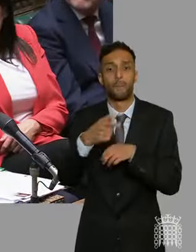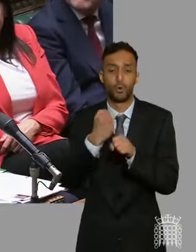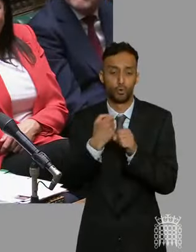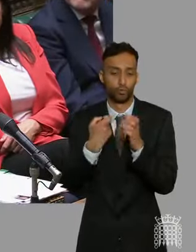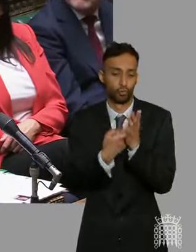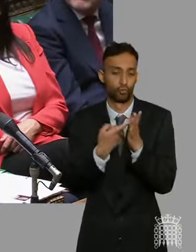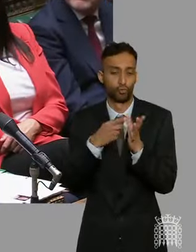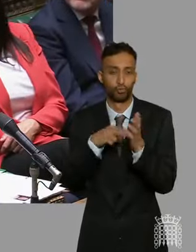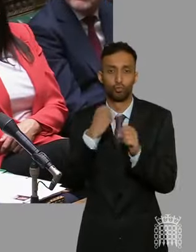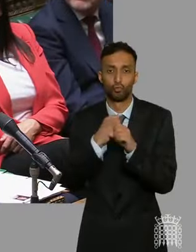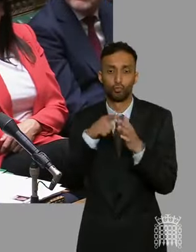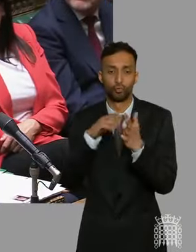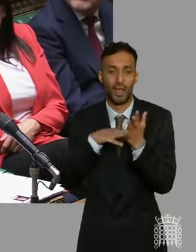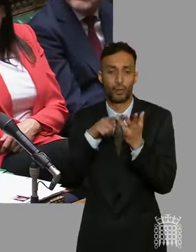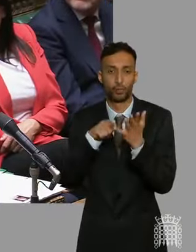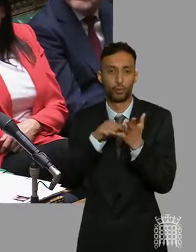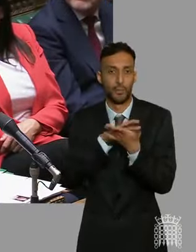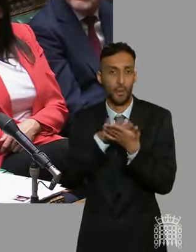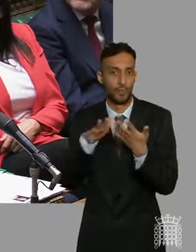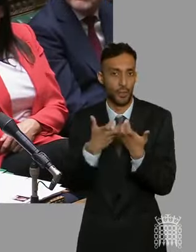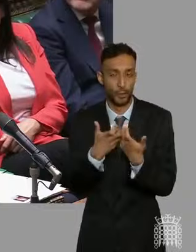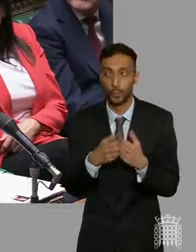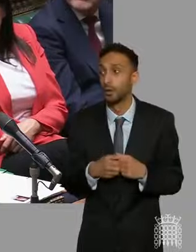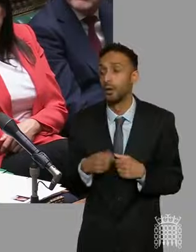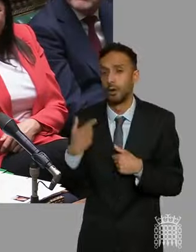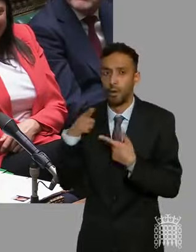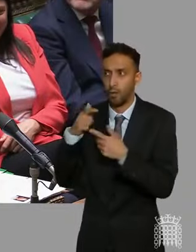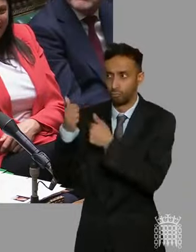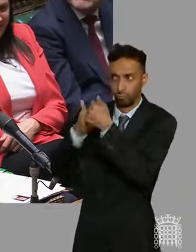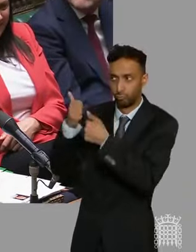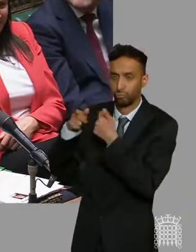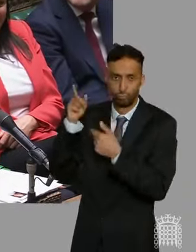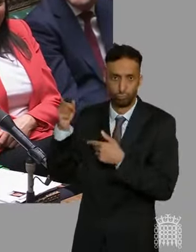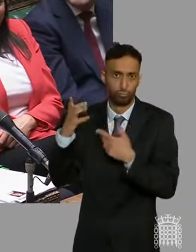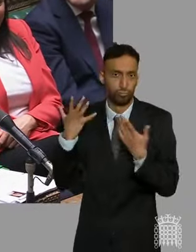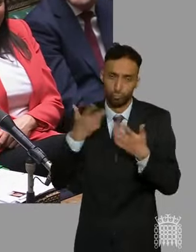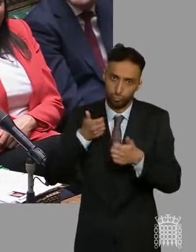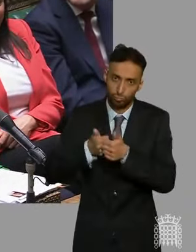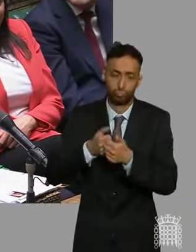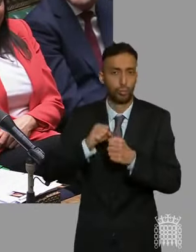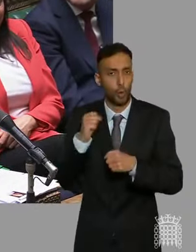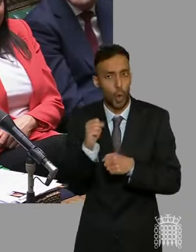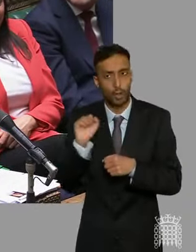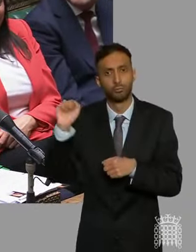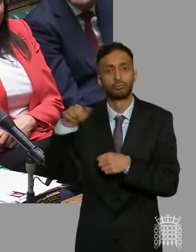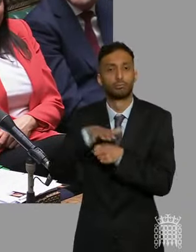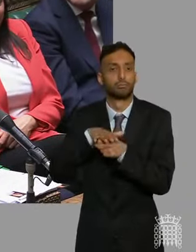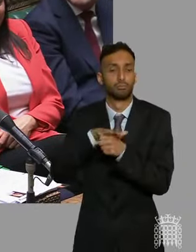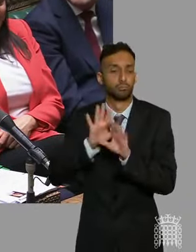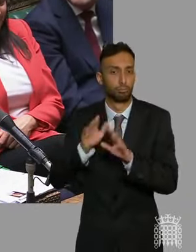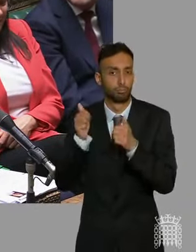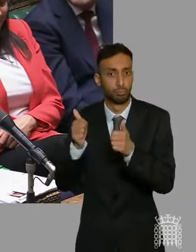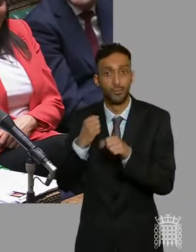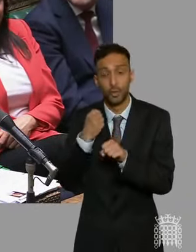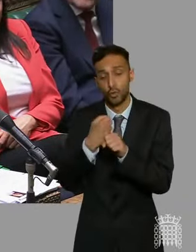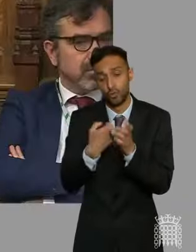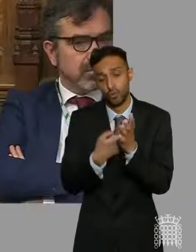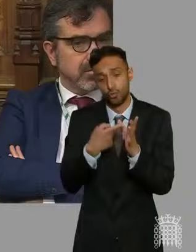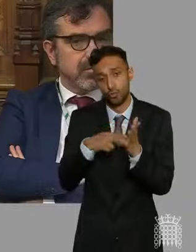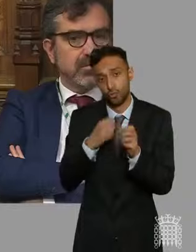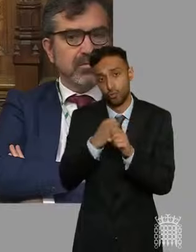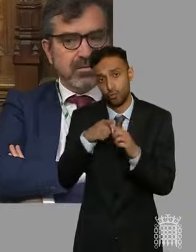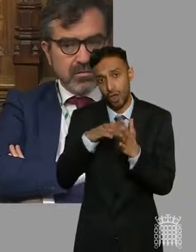his constituency? Mr Speaker, Grangemouth is really important to communities in Scotland, to the economy